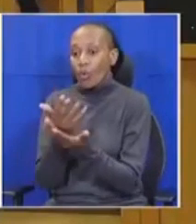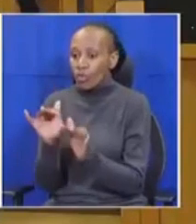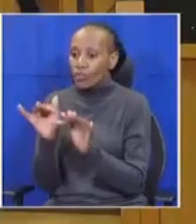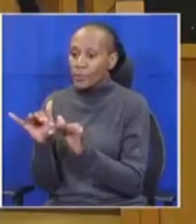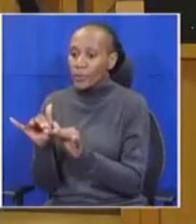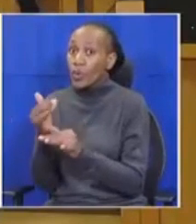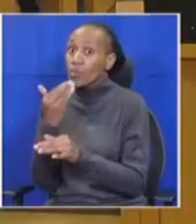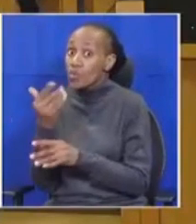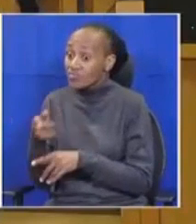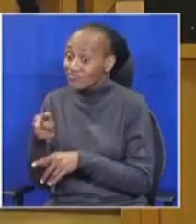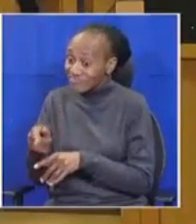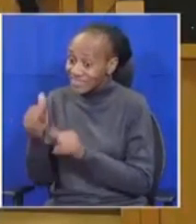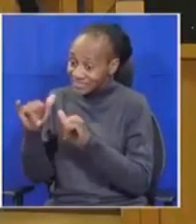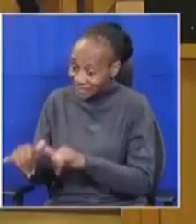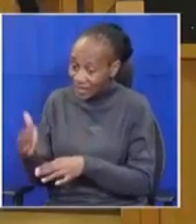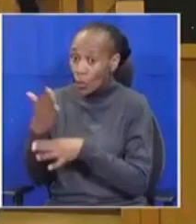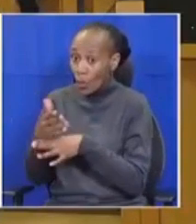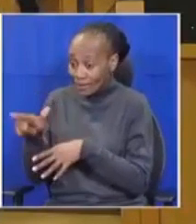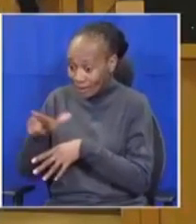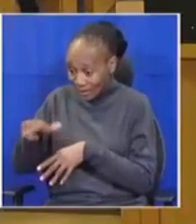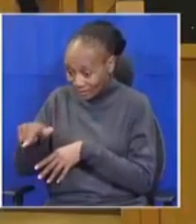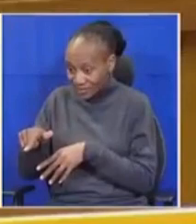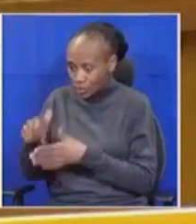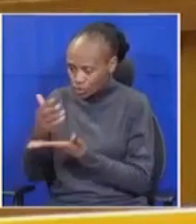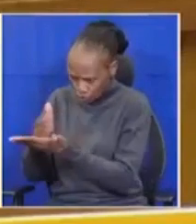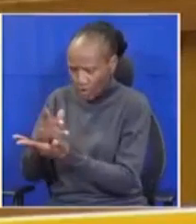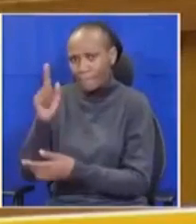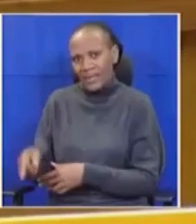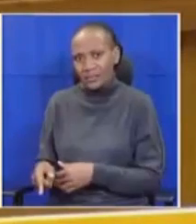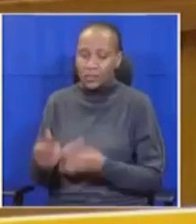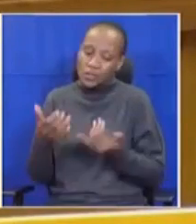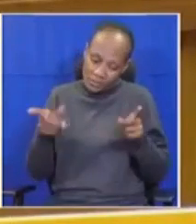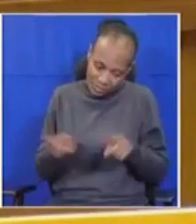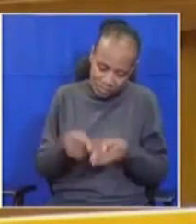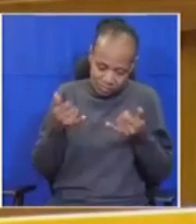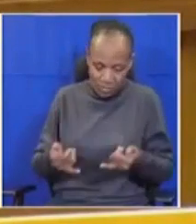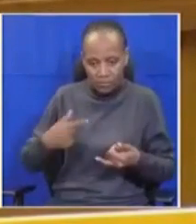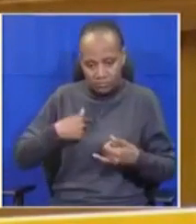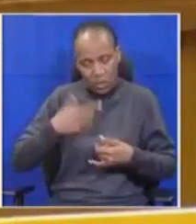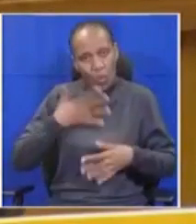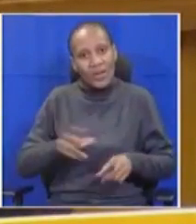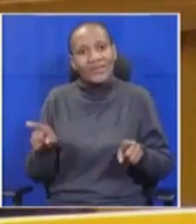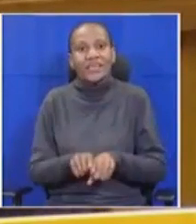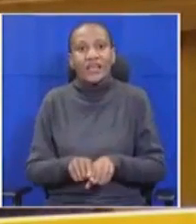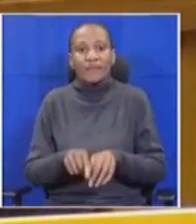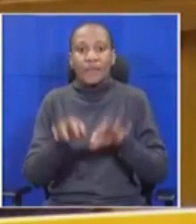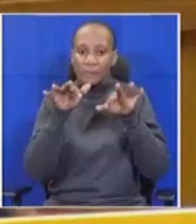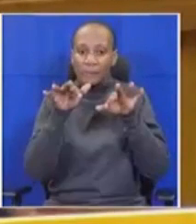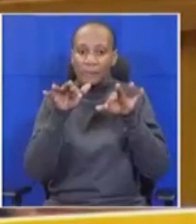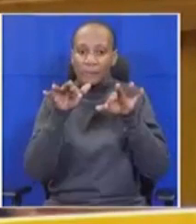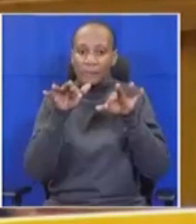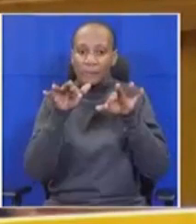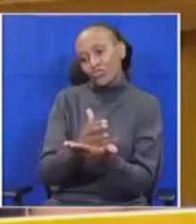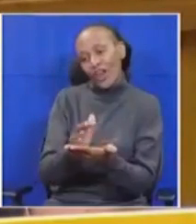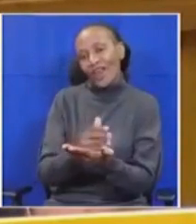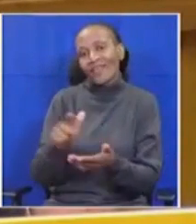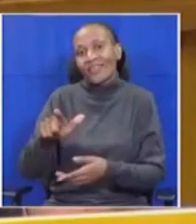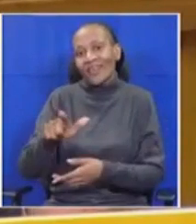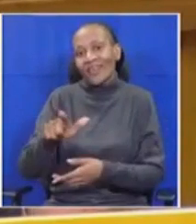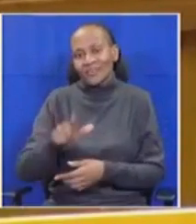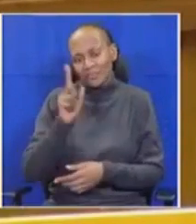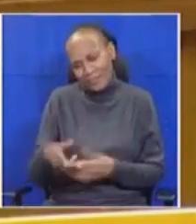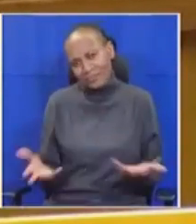And therefore, we want that land to be shared amongst our people. Our people must be able to share the